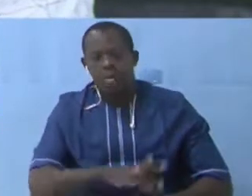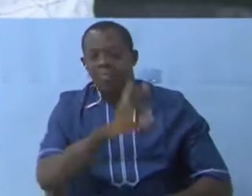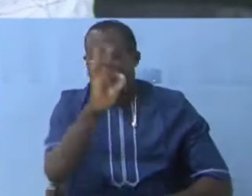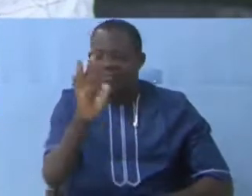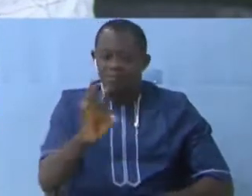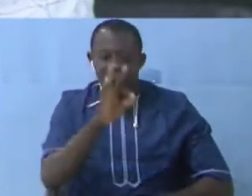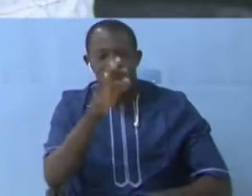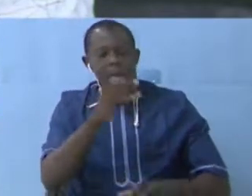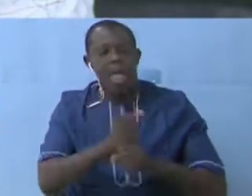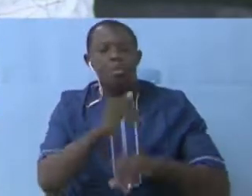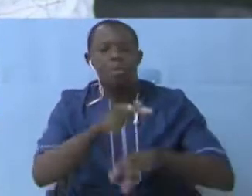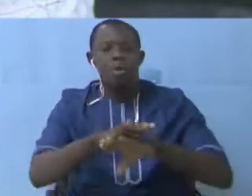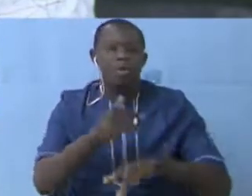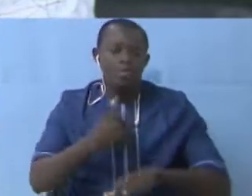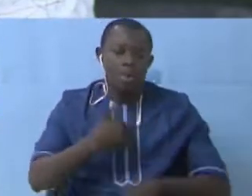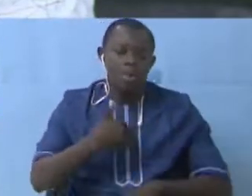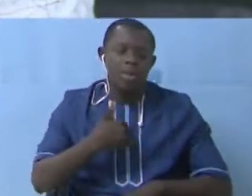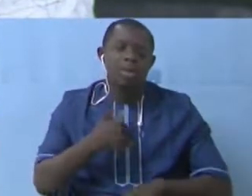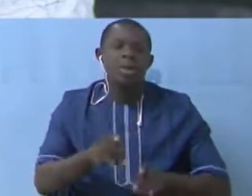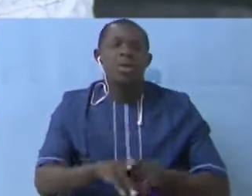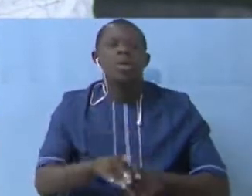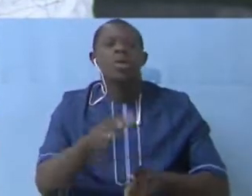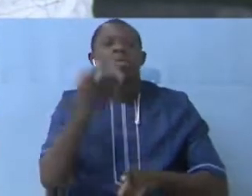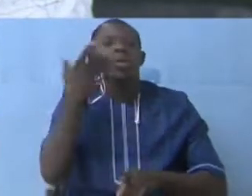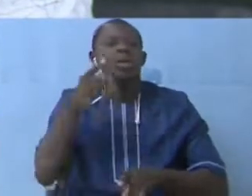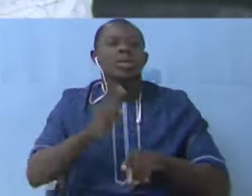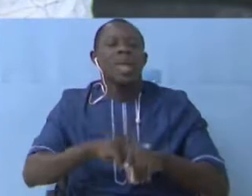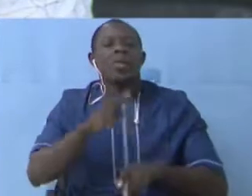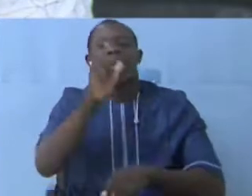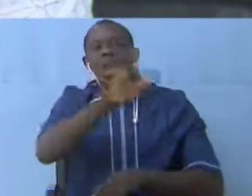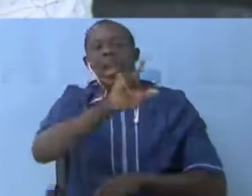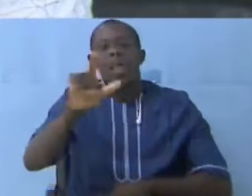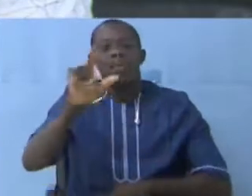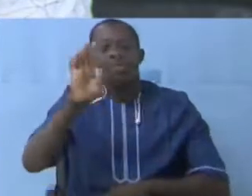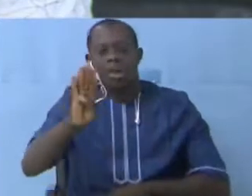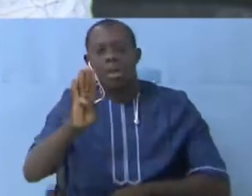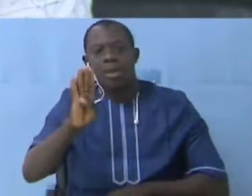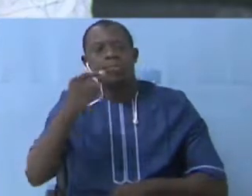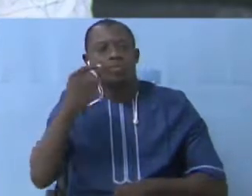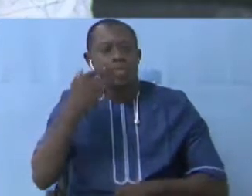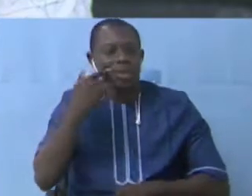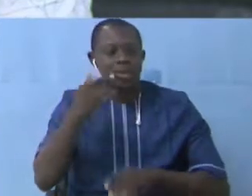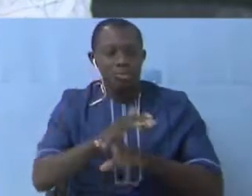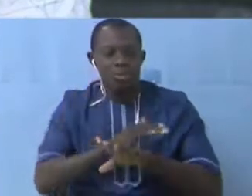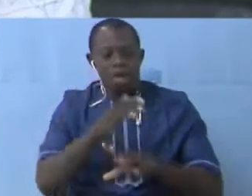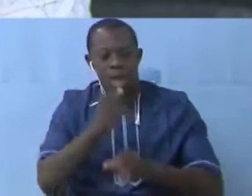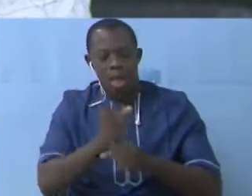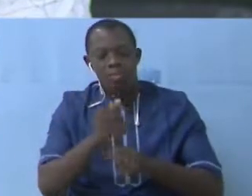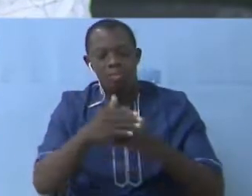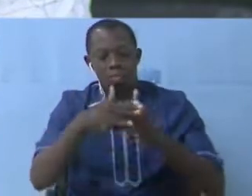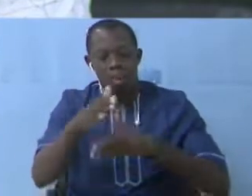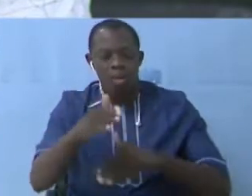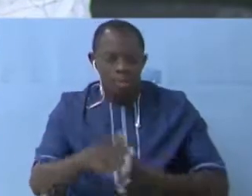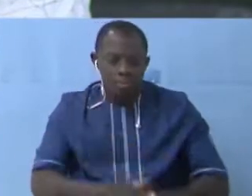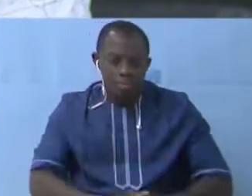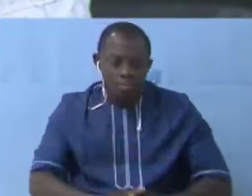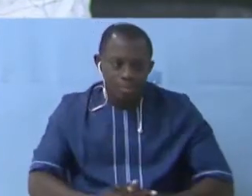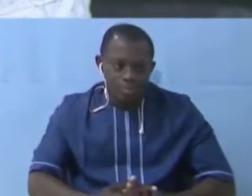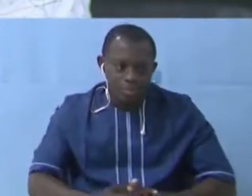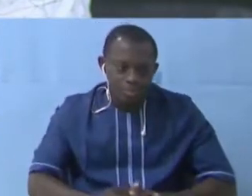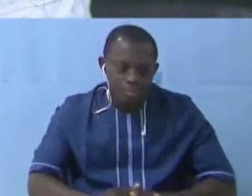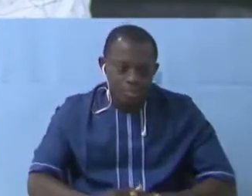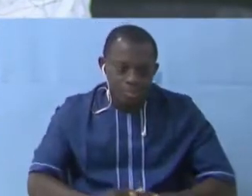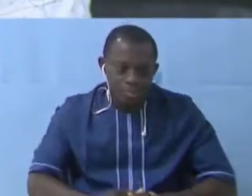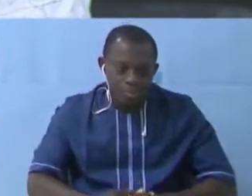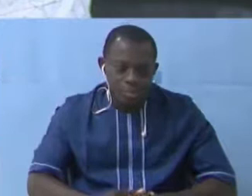helpful to me both during my LLB days jamono ji nga xam ne maa ngi doon jàng mbiri loi.